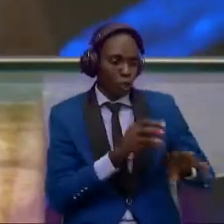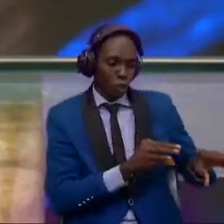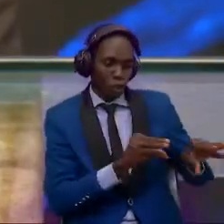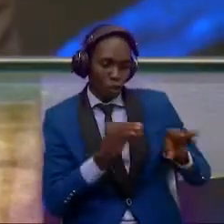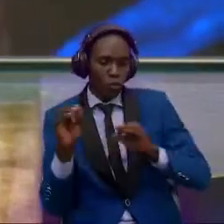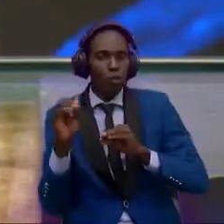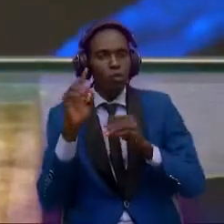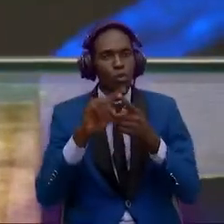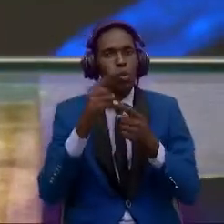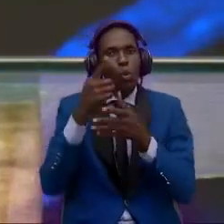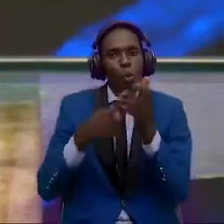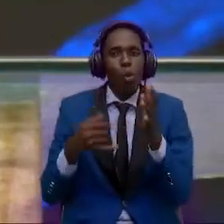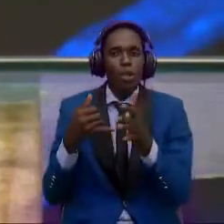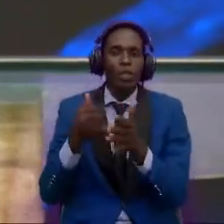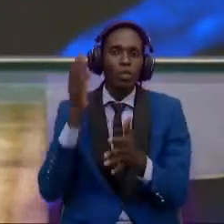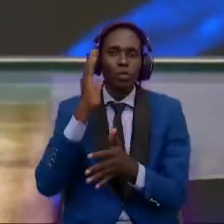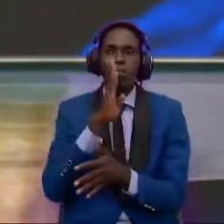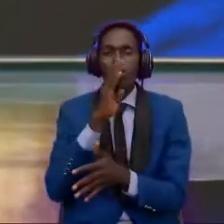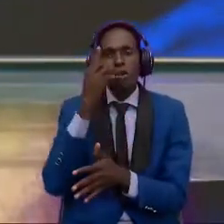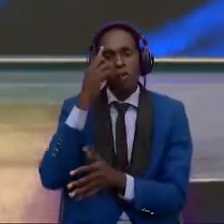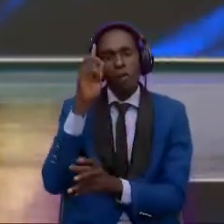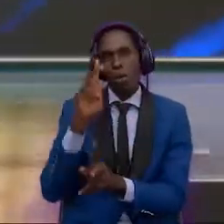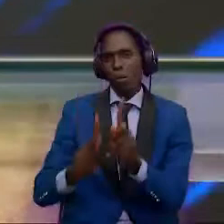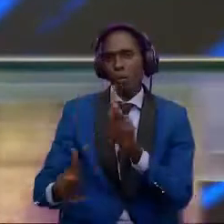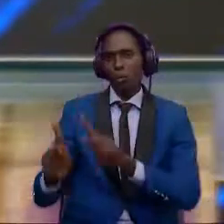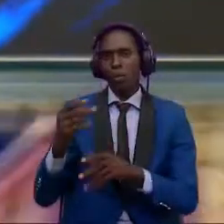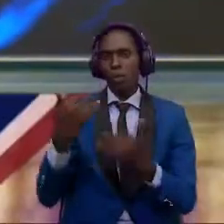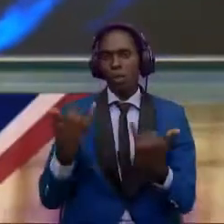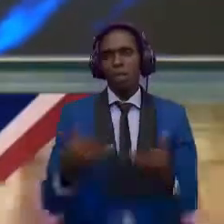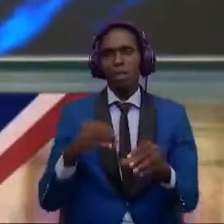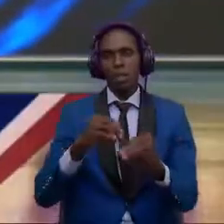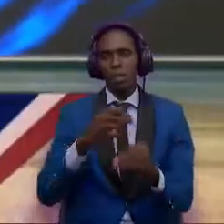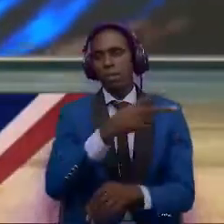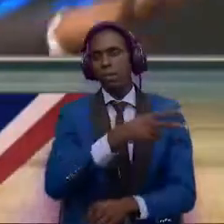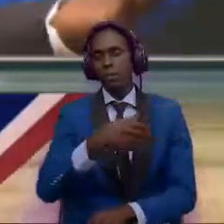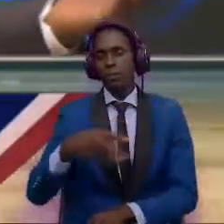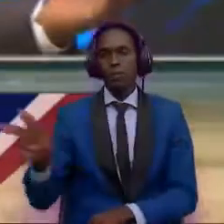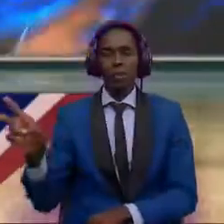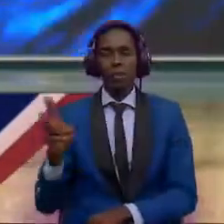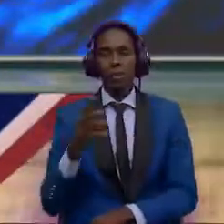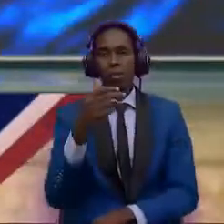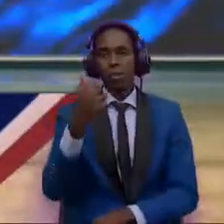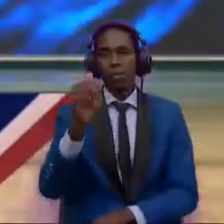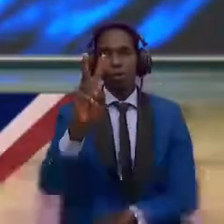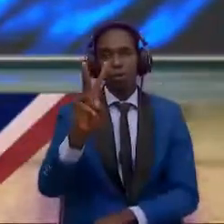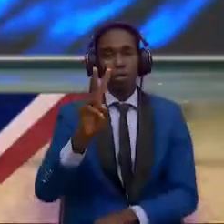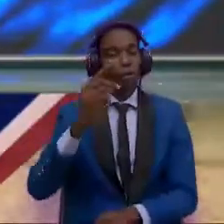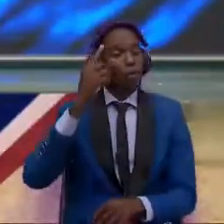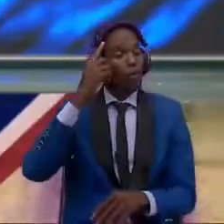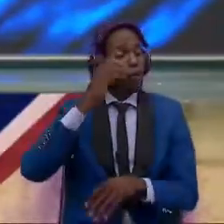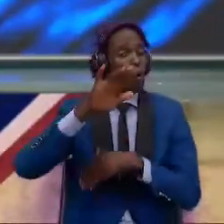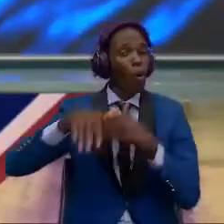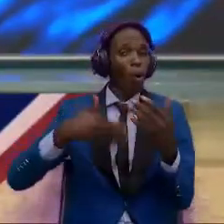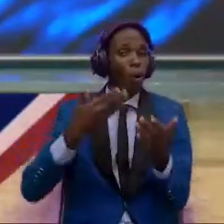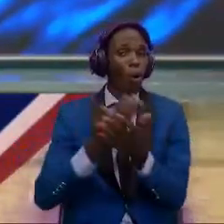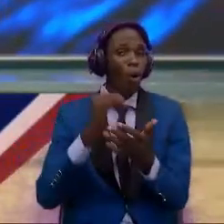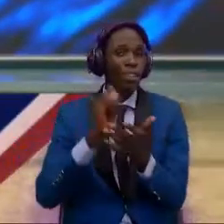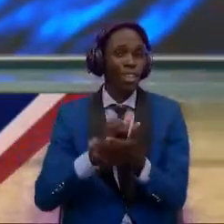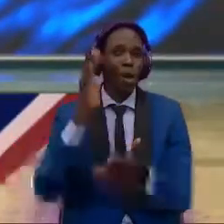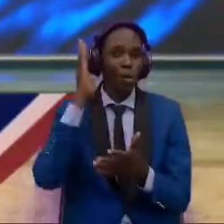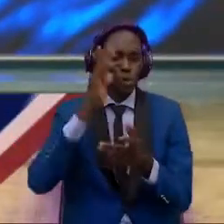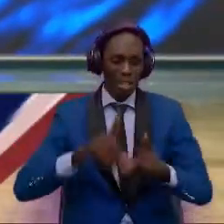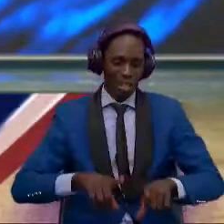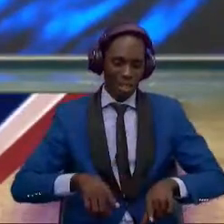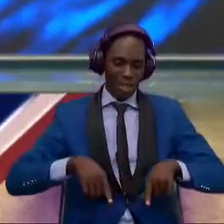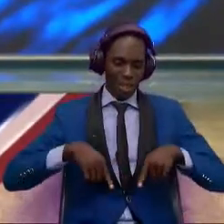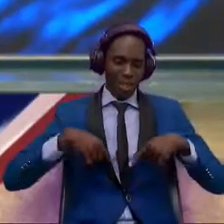the people. It tells us in verse 12, it says, yea, and all that will live godly, all that